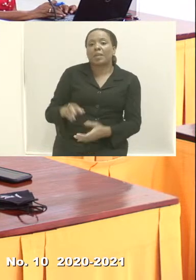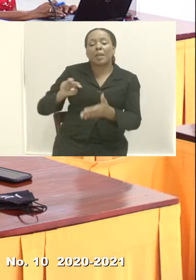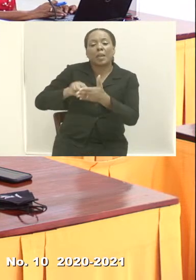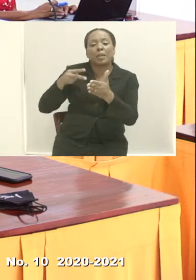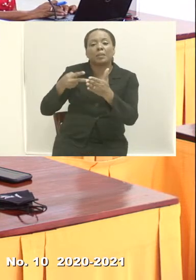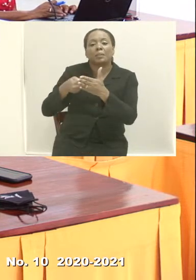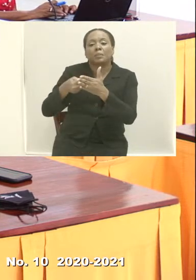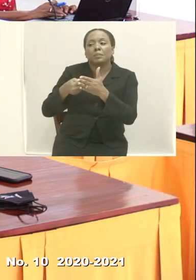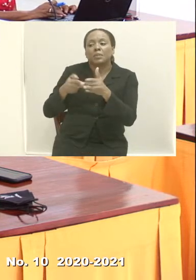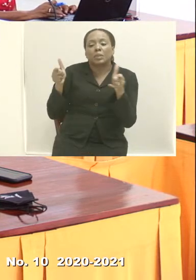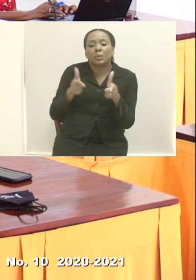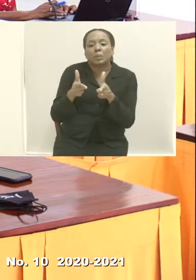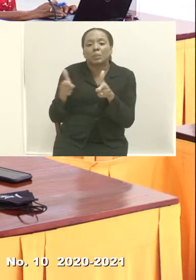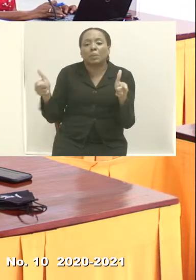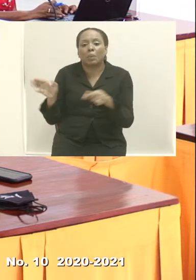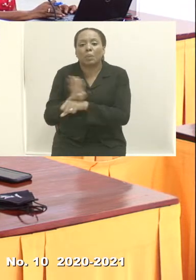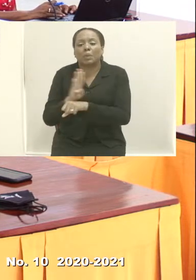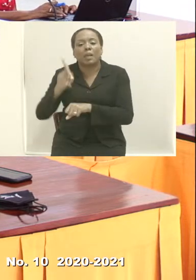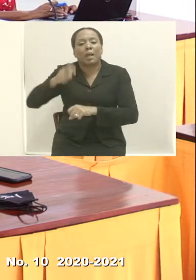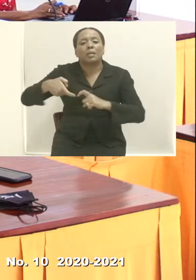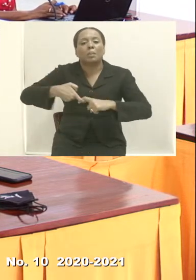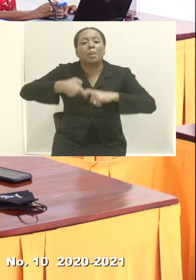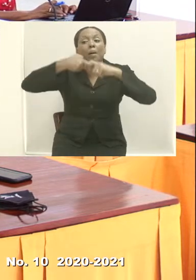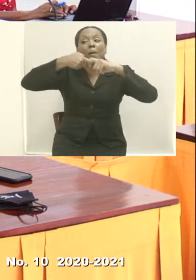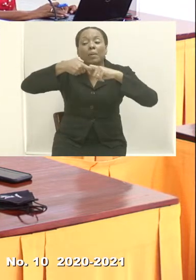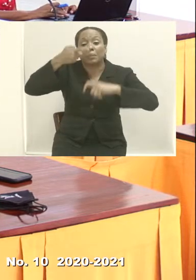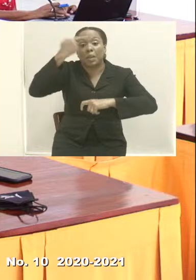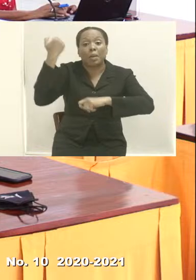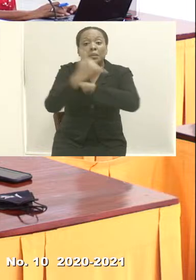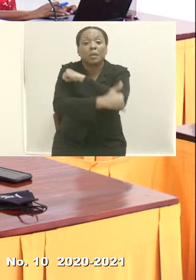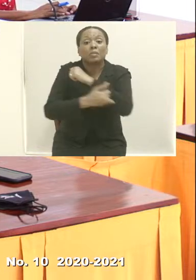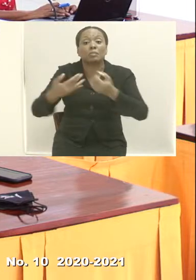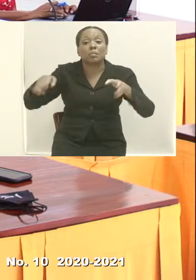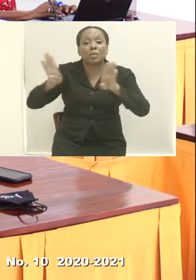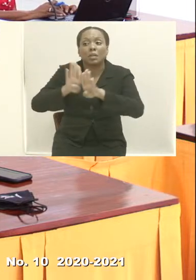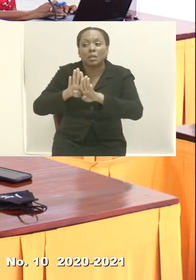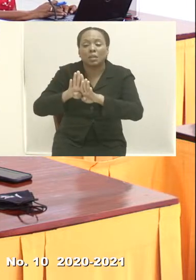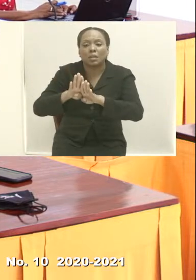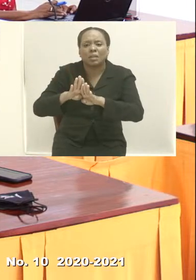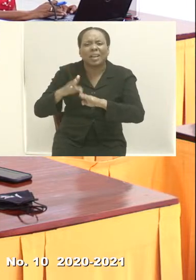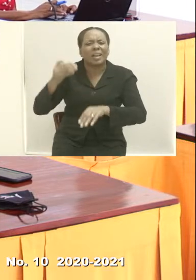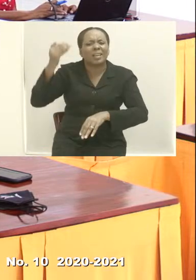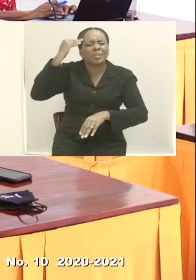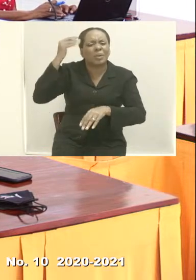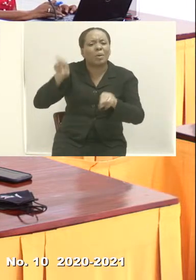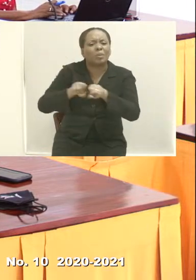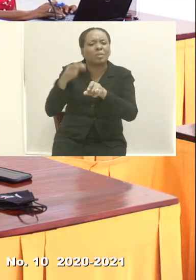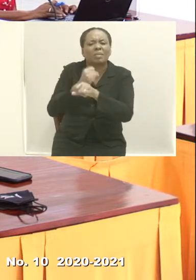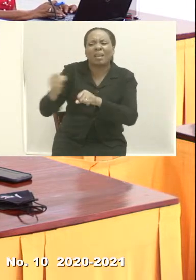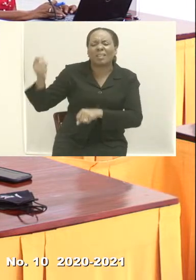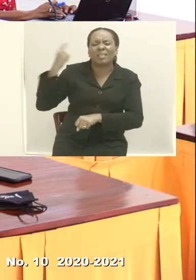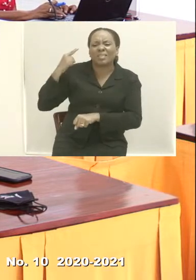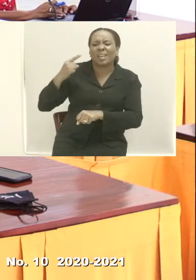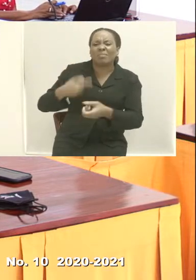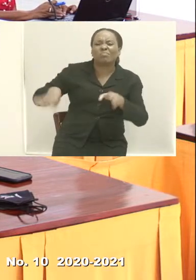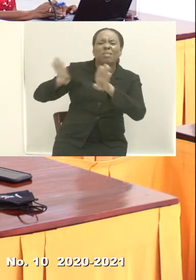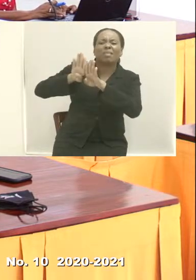period of pause, and even as they were trying to recover from the last impacts of the COVID-19. So